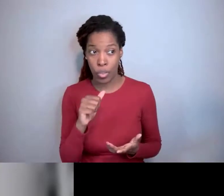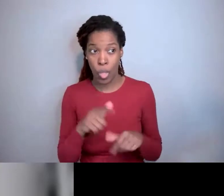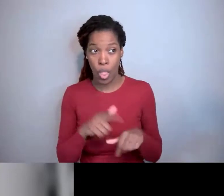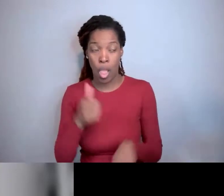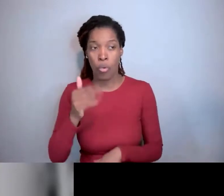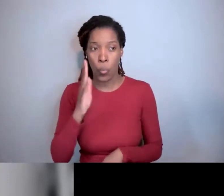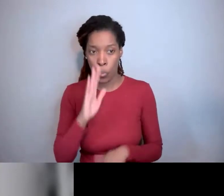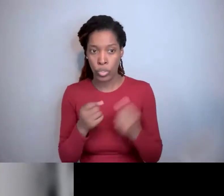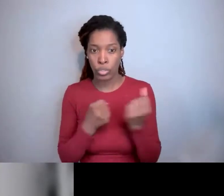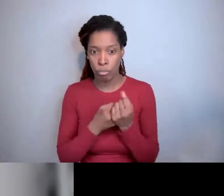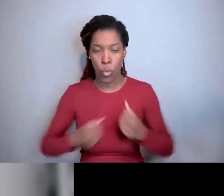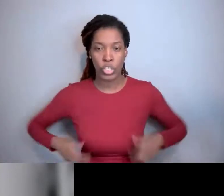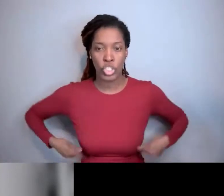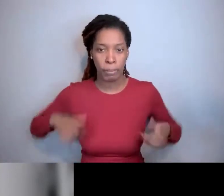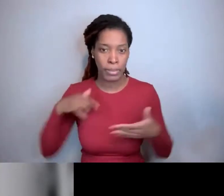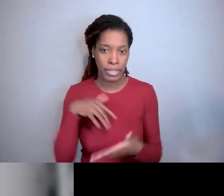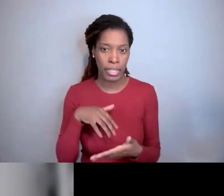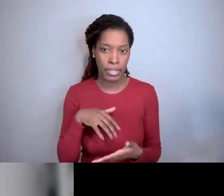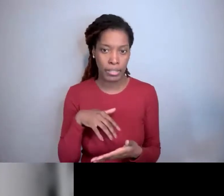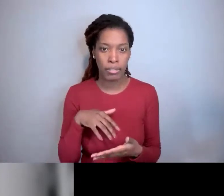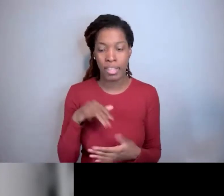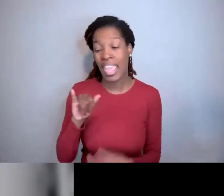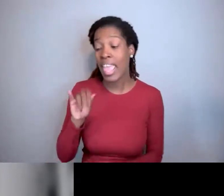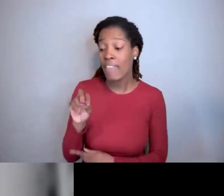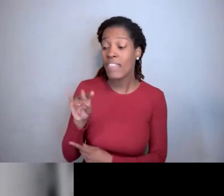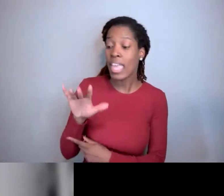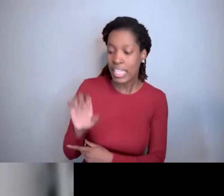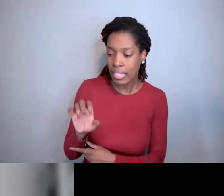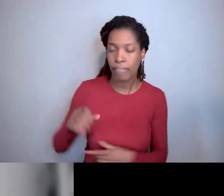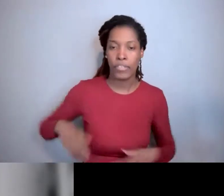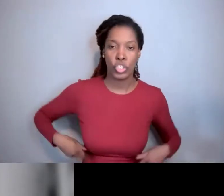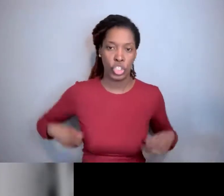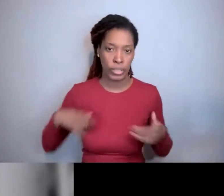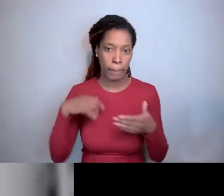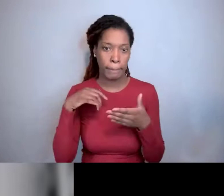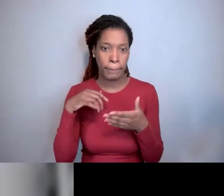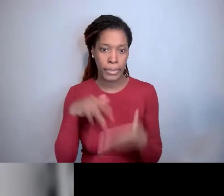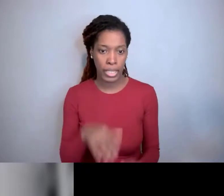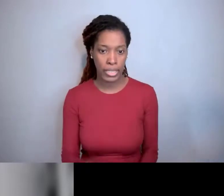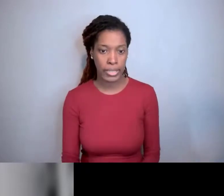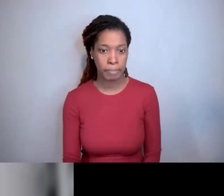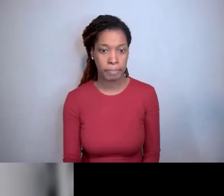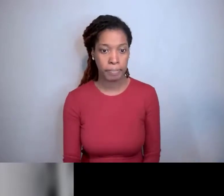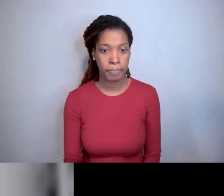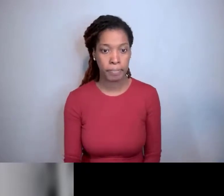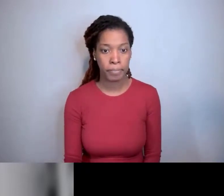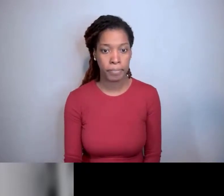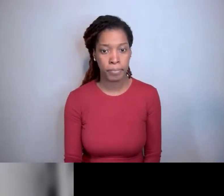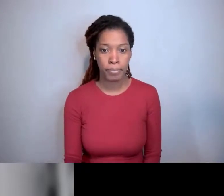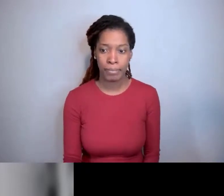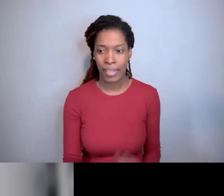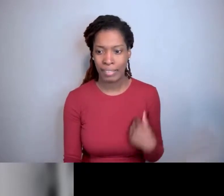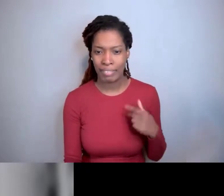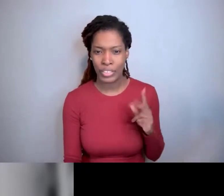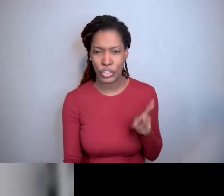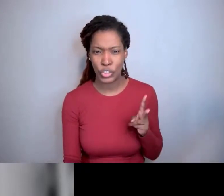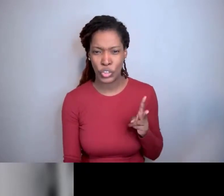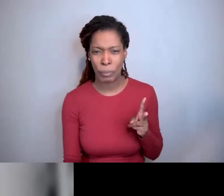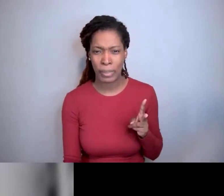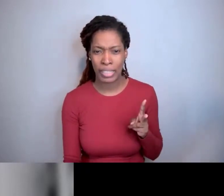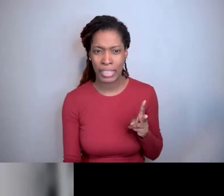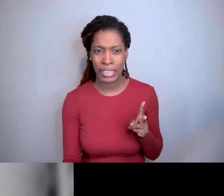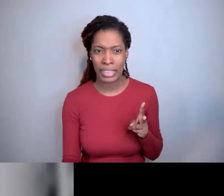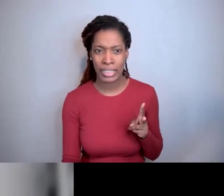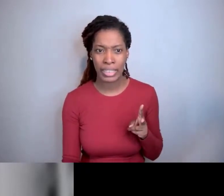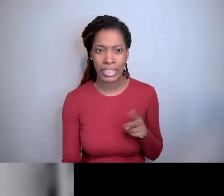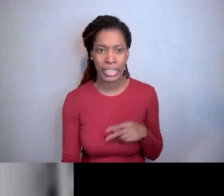support chimp studies, invasive chimp studies. Okay. We have about 2 minutes left before we need to close